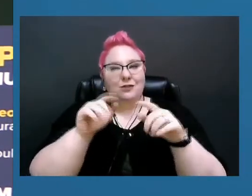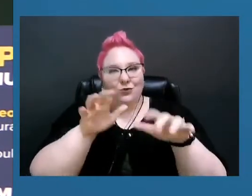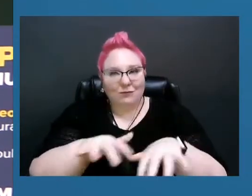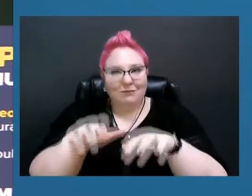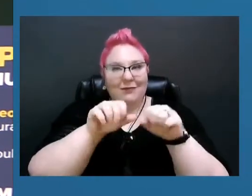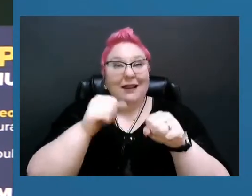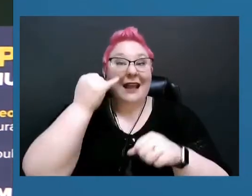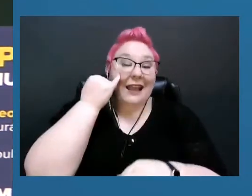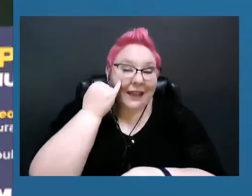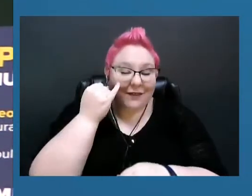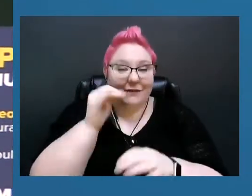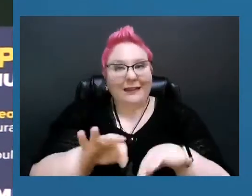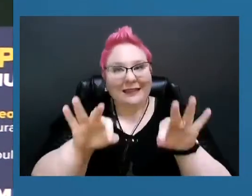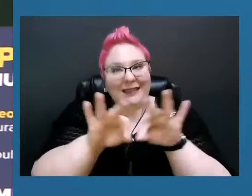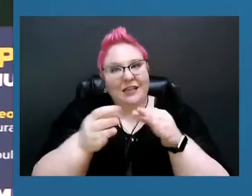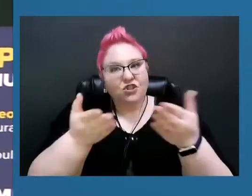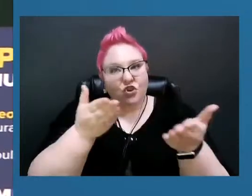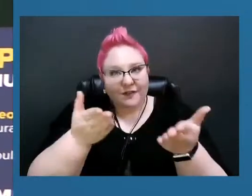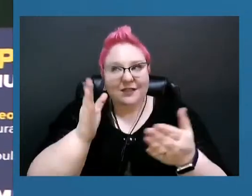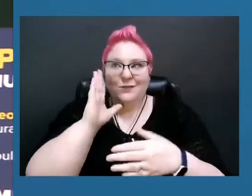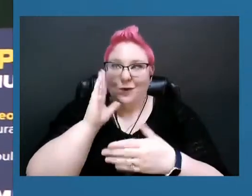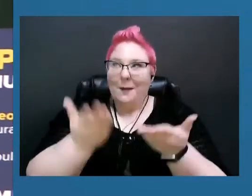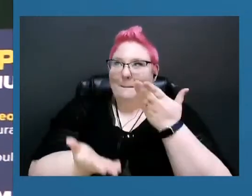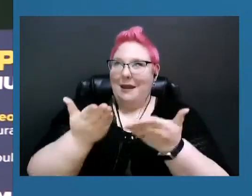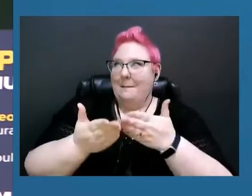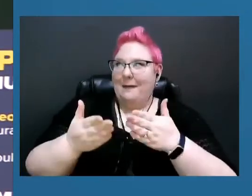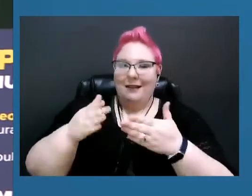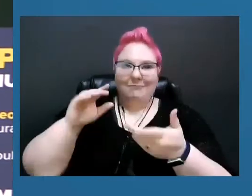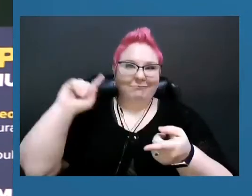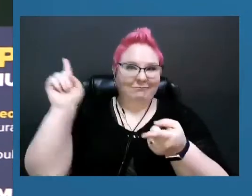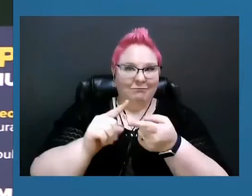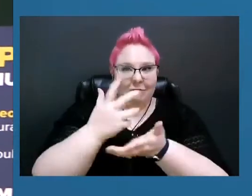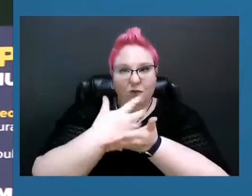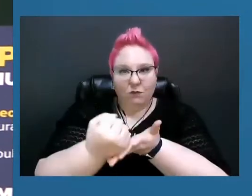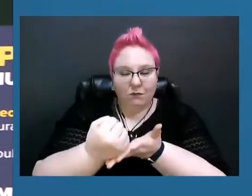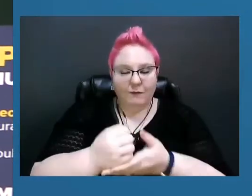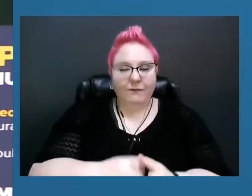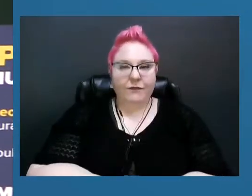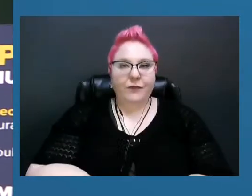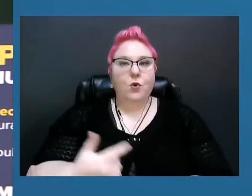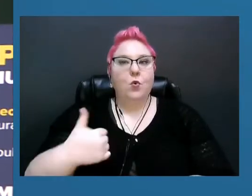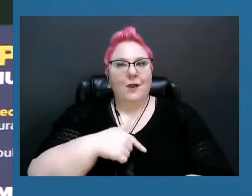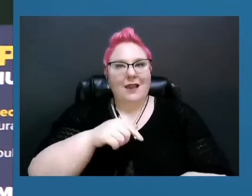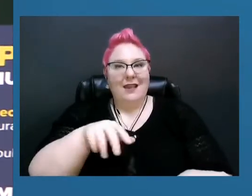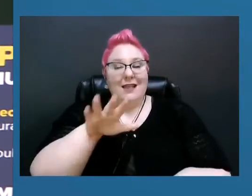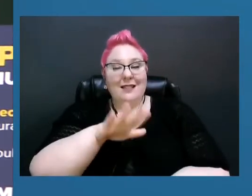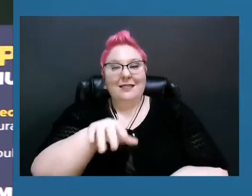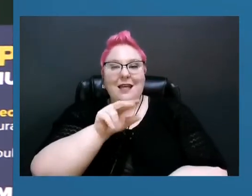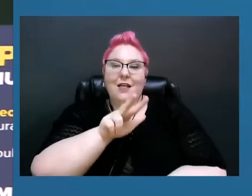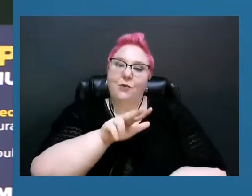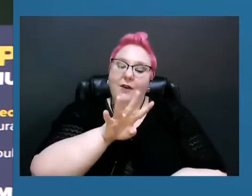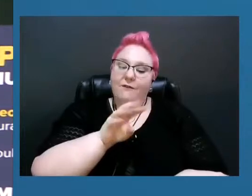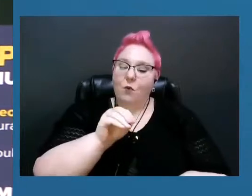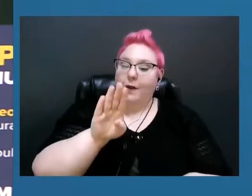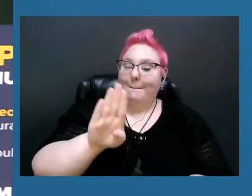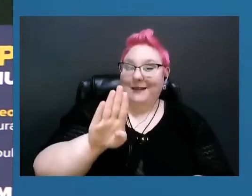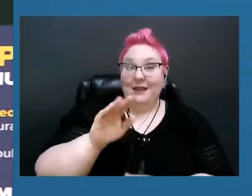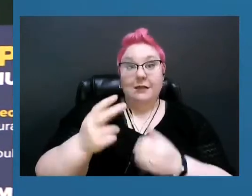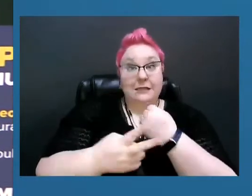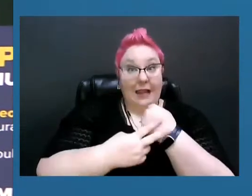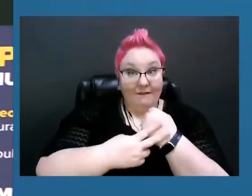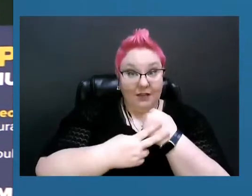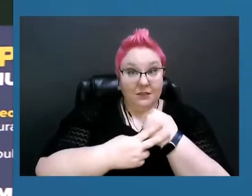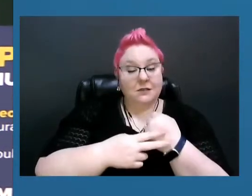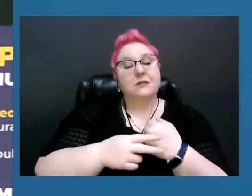danger of being cut. At Hudson Headwaters, we reinvest those 340B savings. It helps us to build